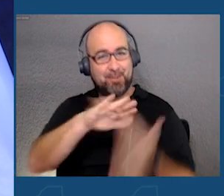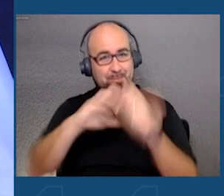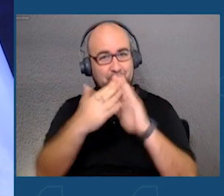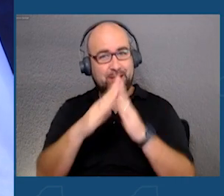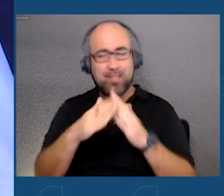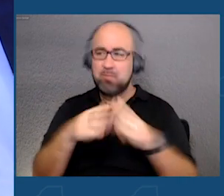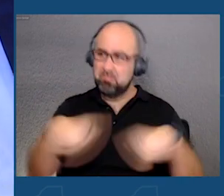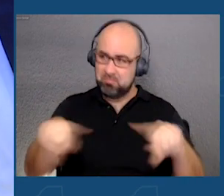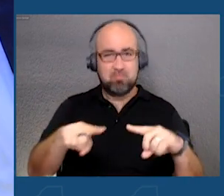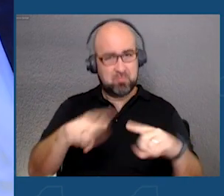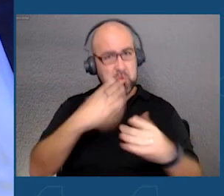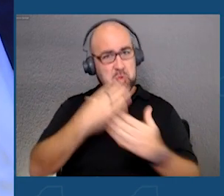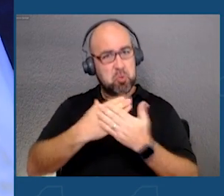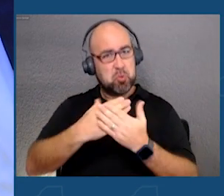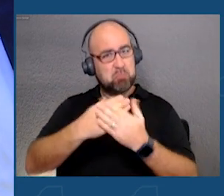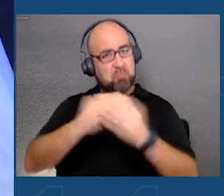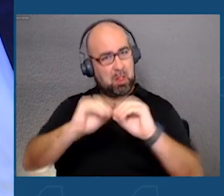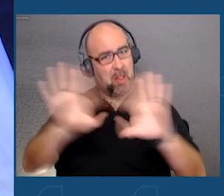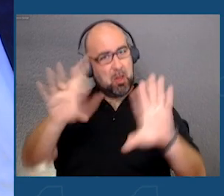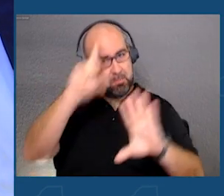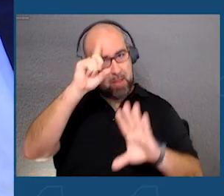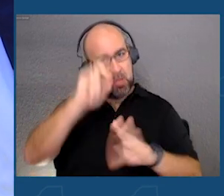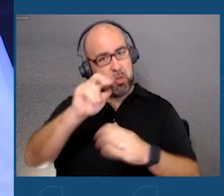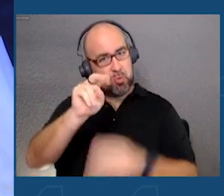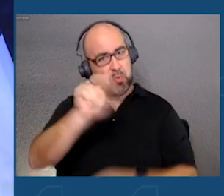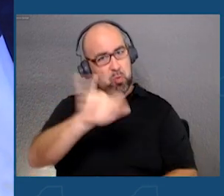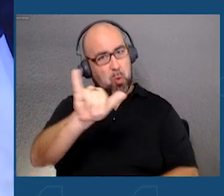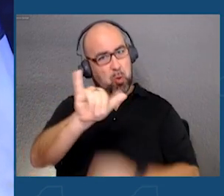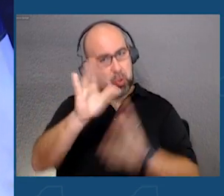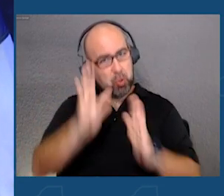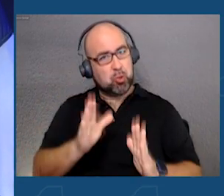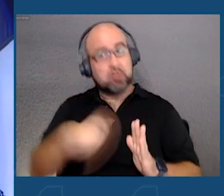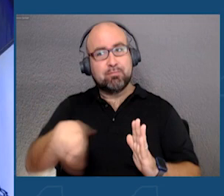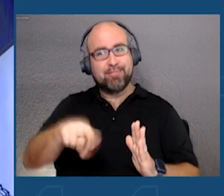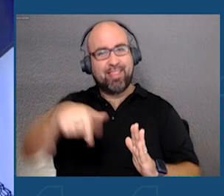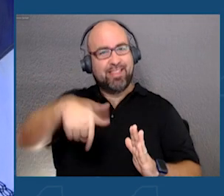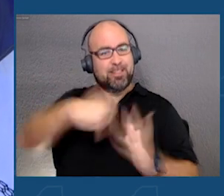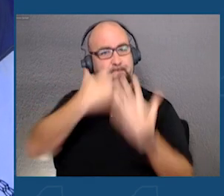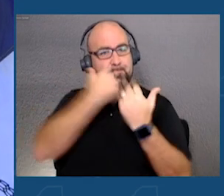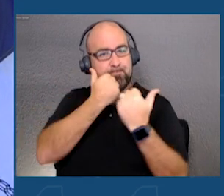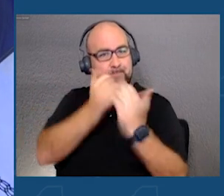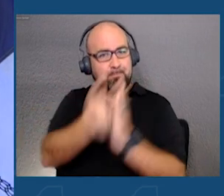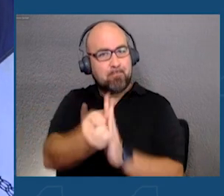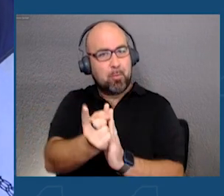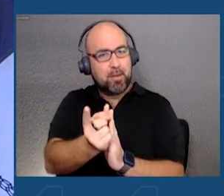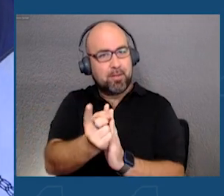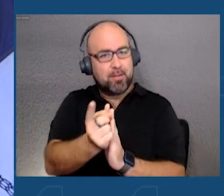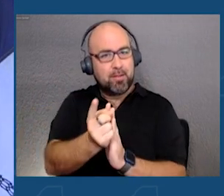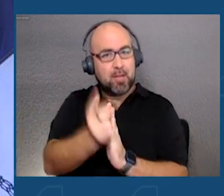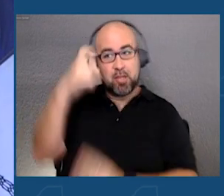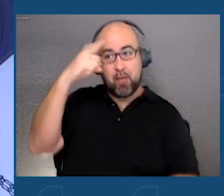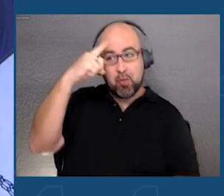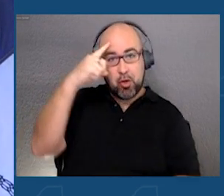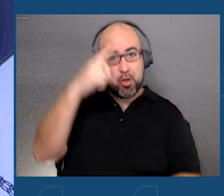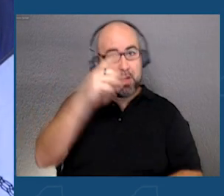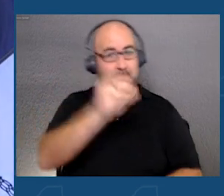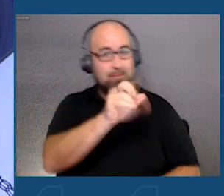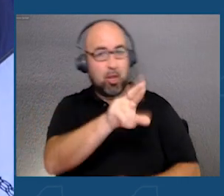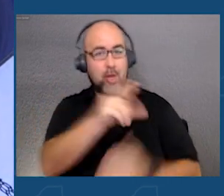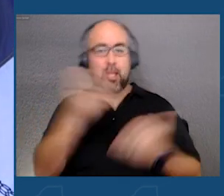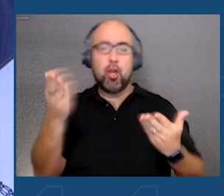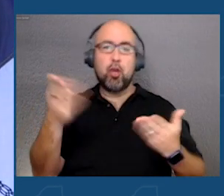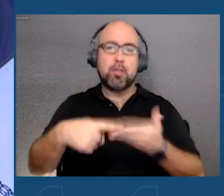Yorkers, this is a meaningful moment. Our governor, our mayor, here to talk about a shared,